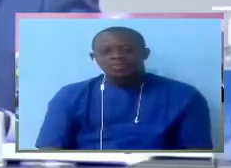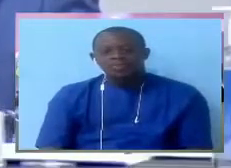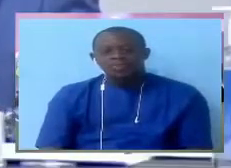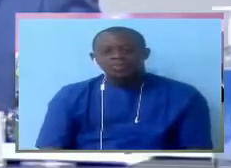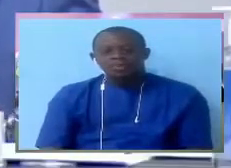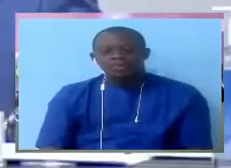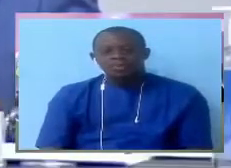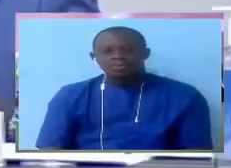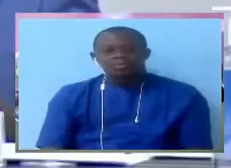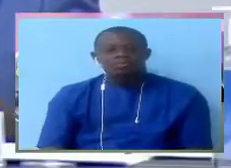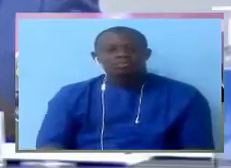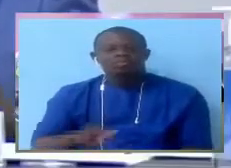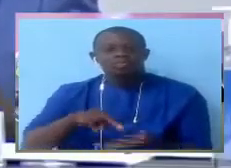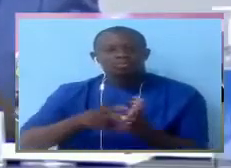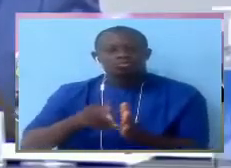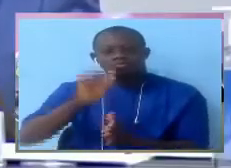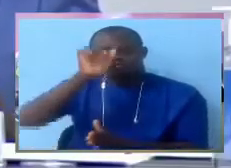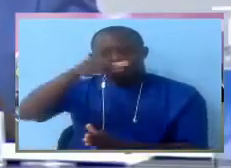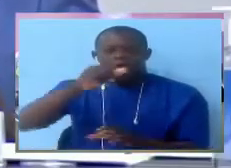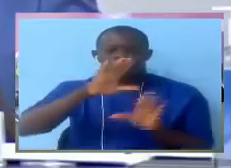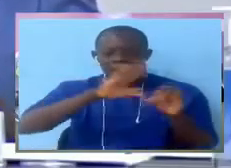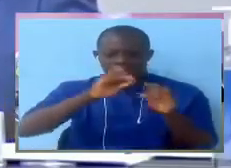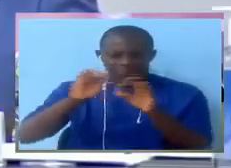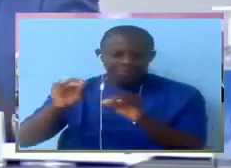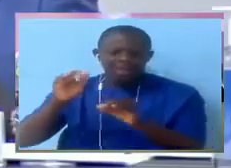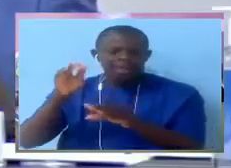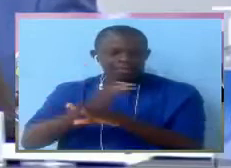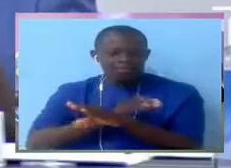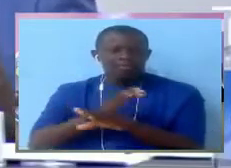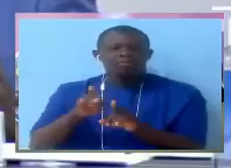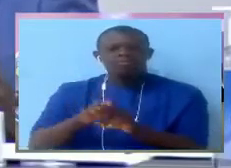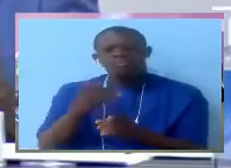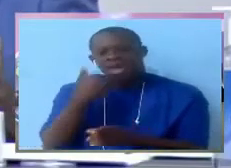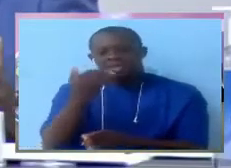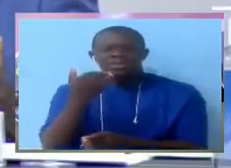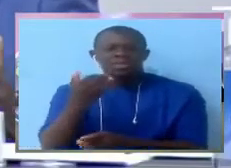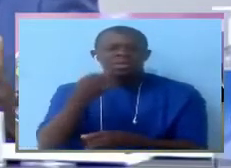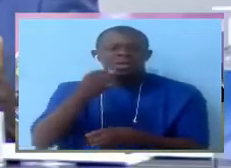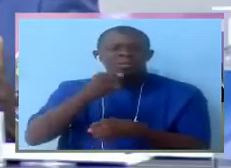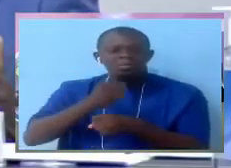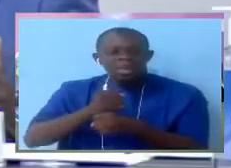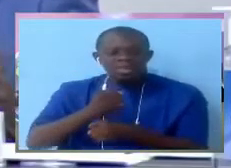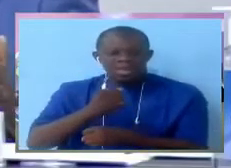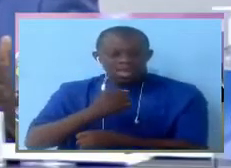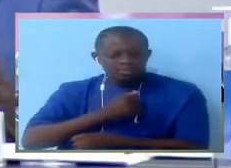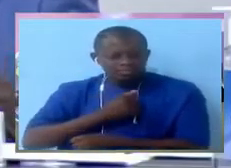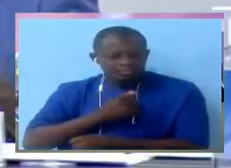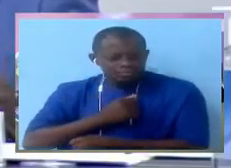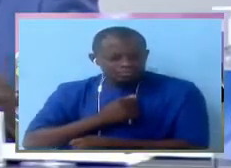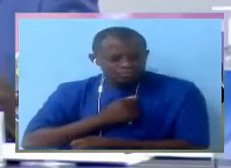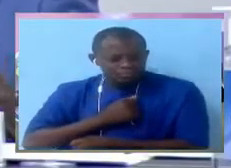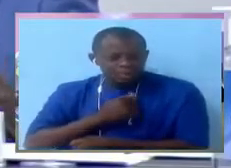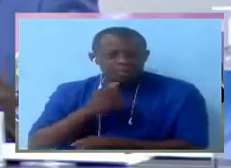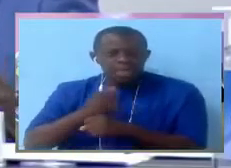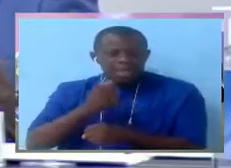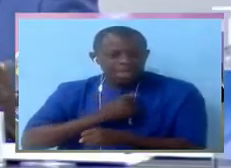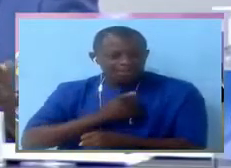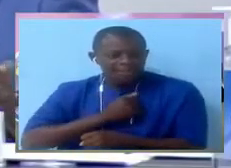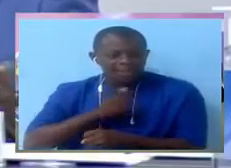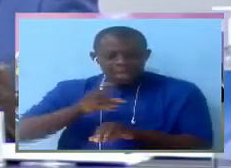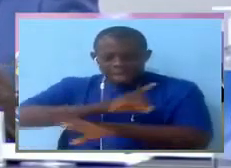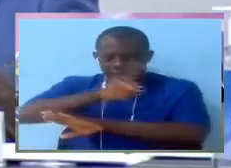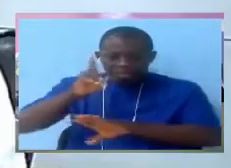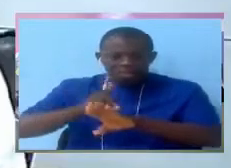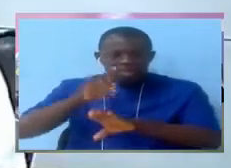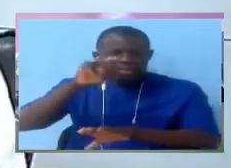your activities, did it instill fear at the NIA?